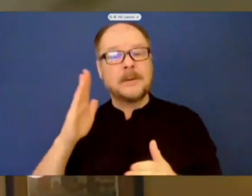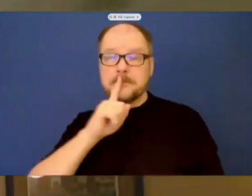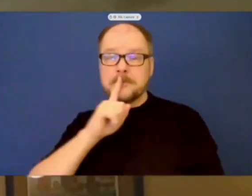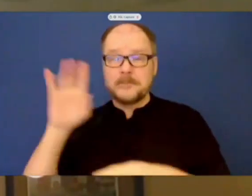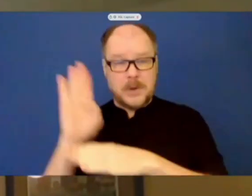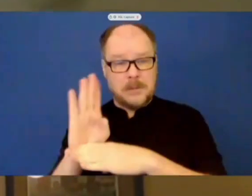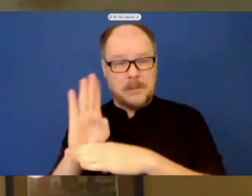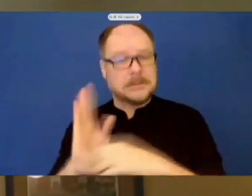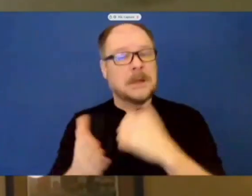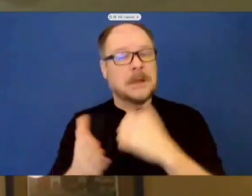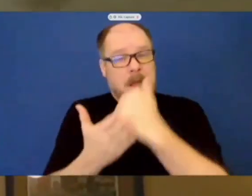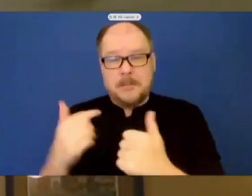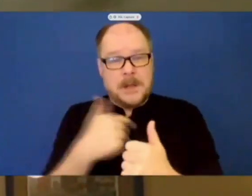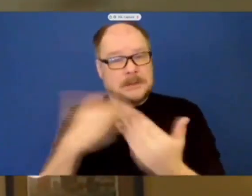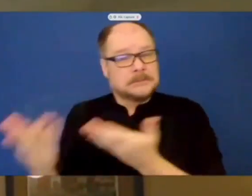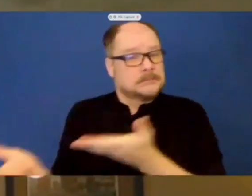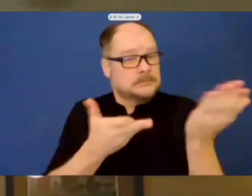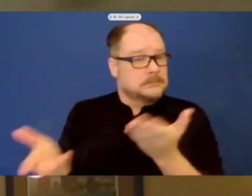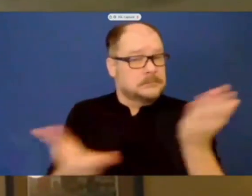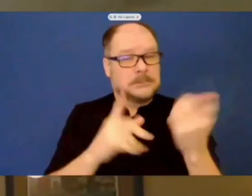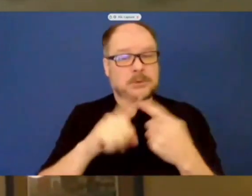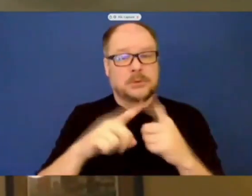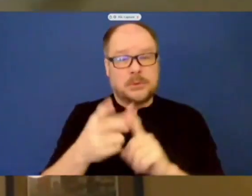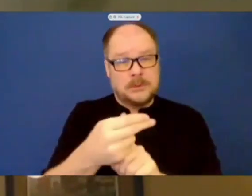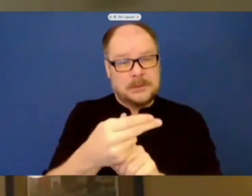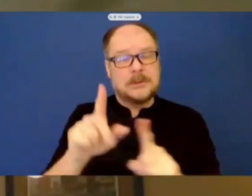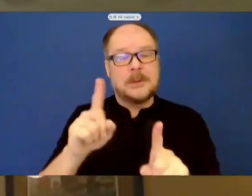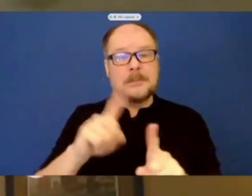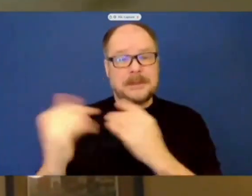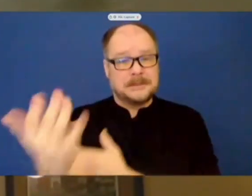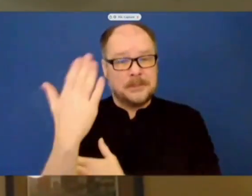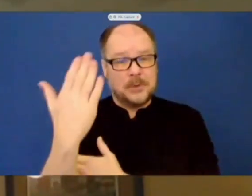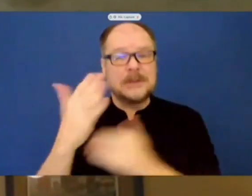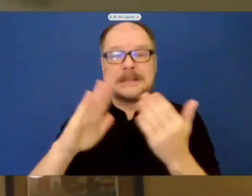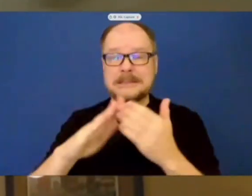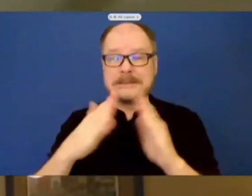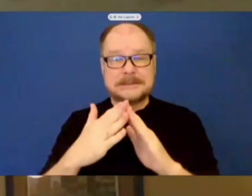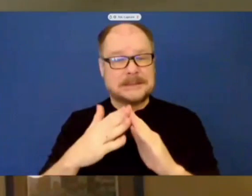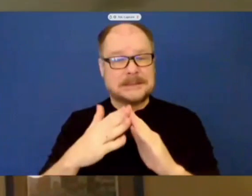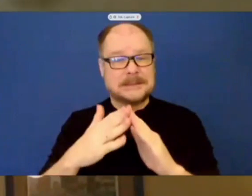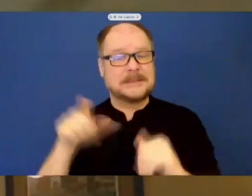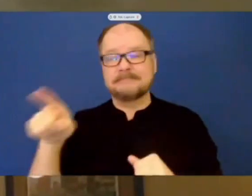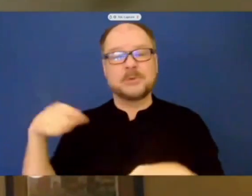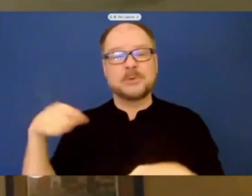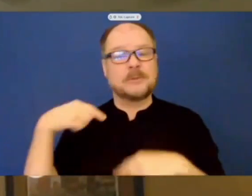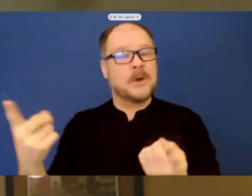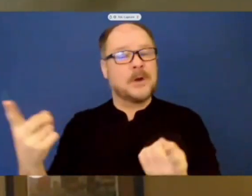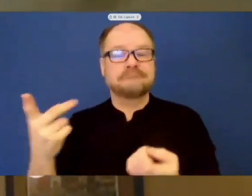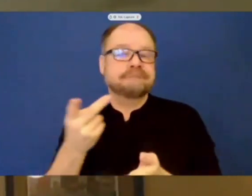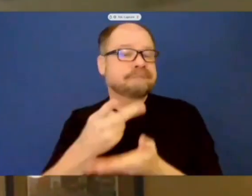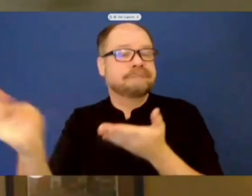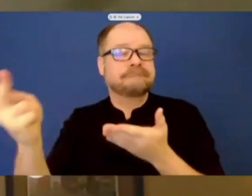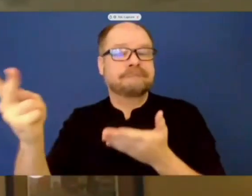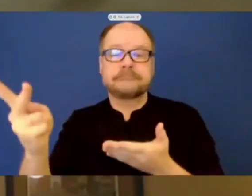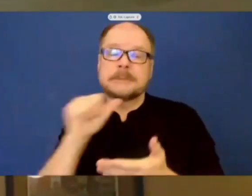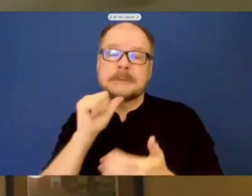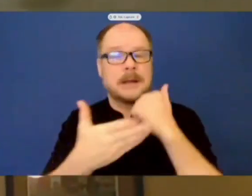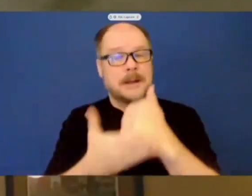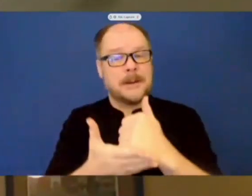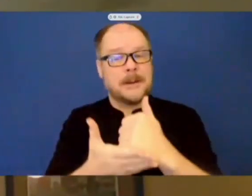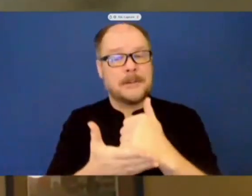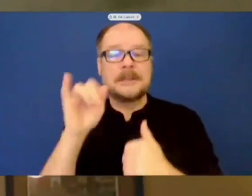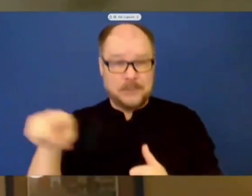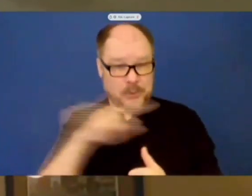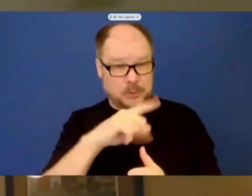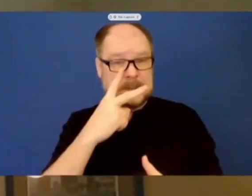hotels. However, as of this morning, the city has failed to follow through on this commitment. So if you see Mecklenburg County